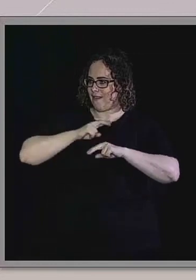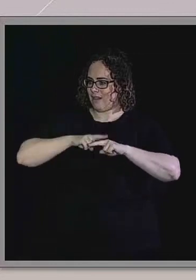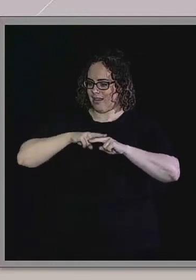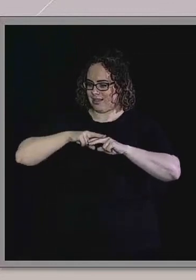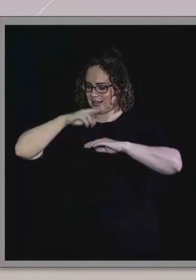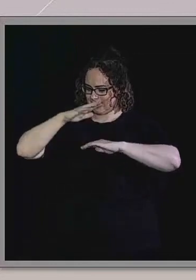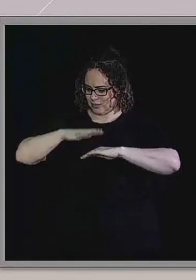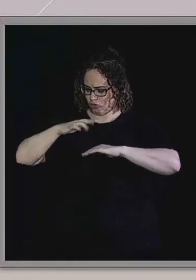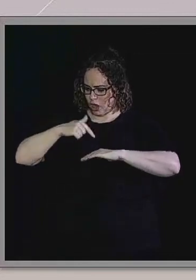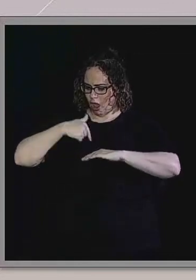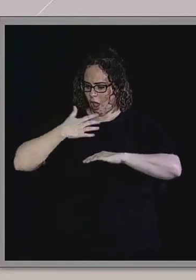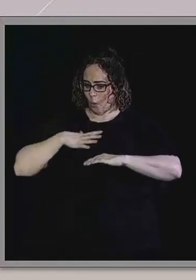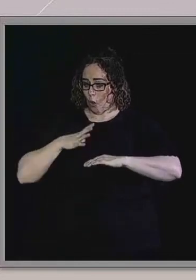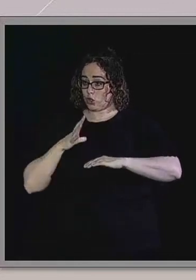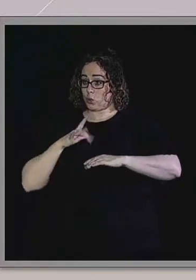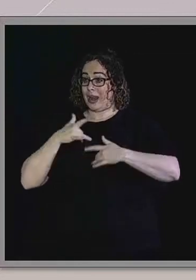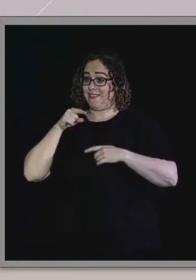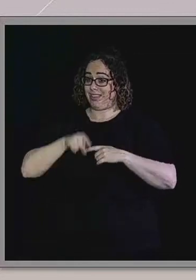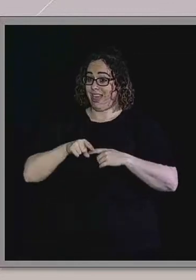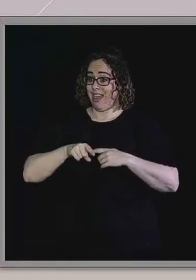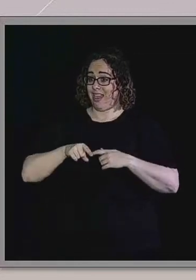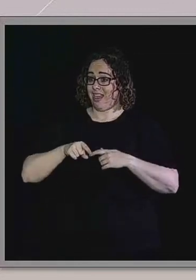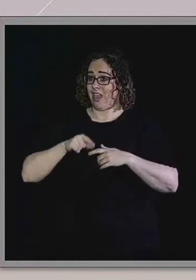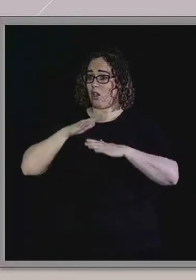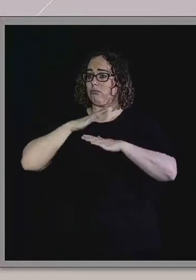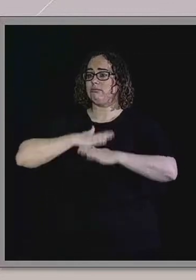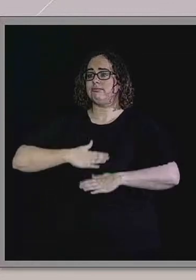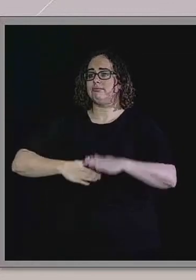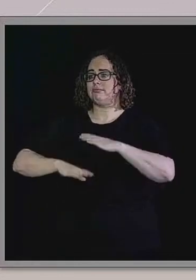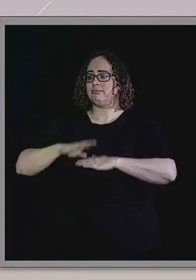a sort of a happy, content life. You know what I mean? But